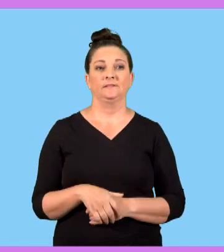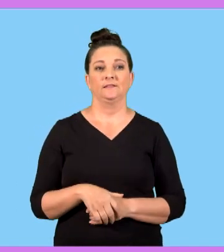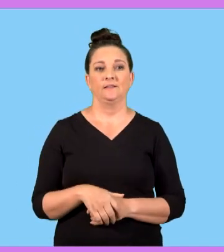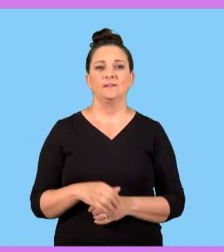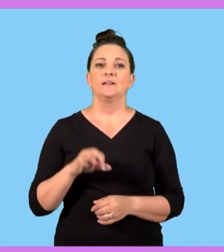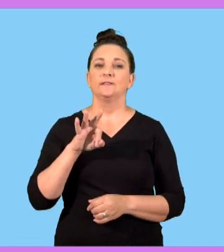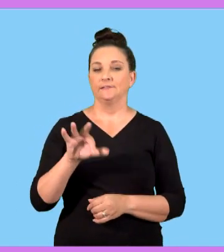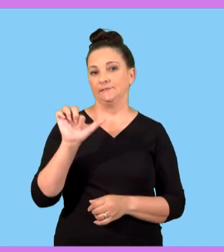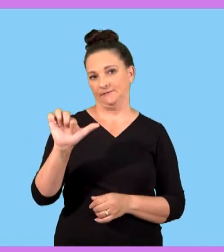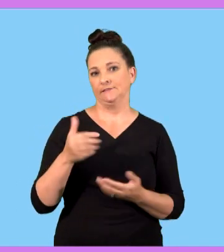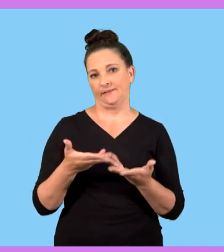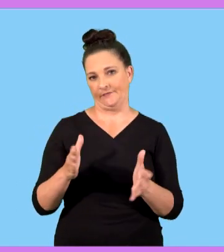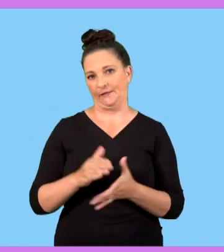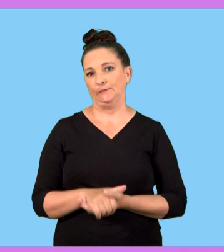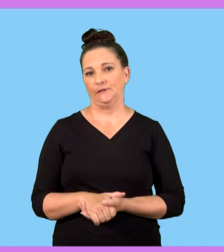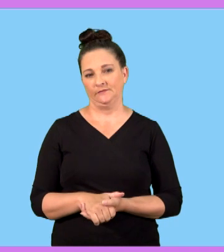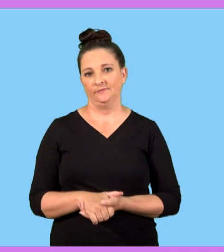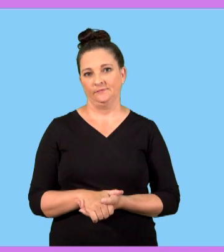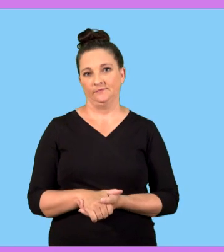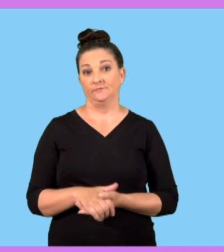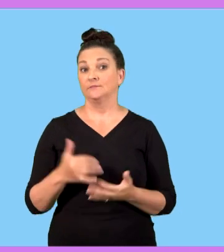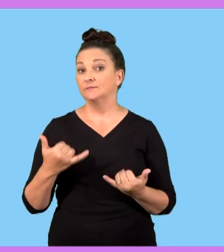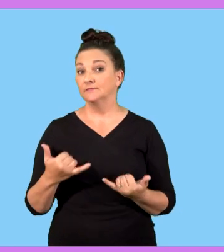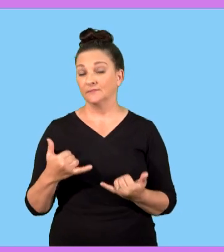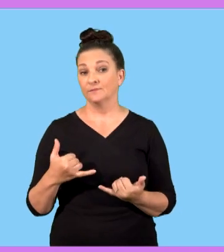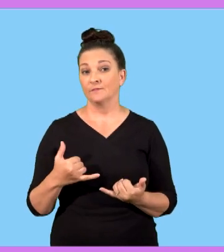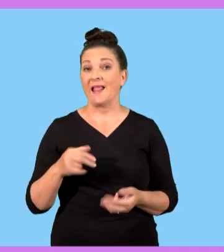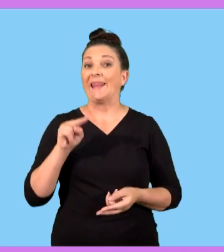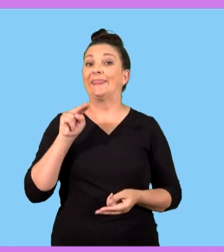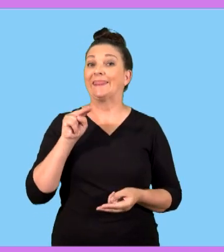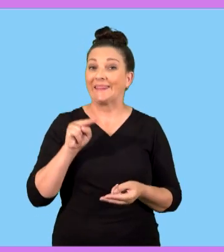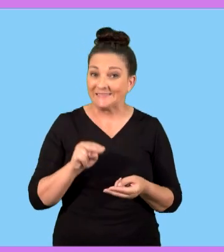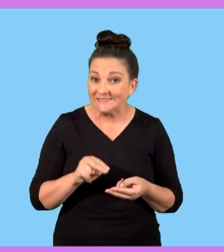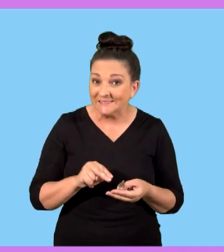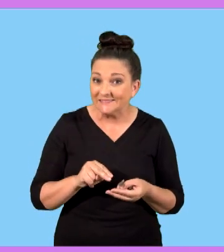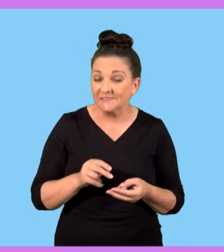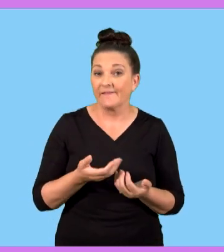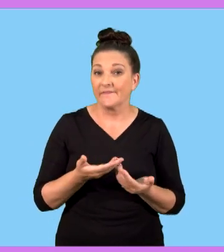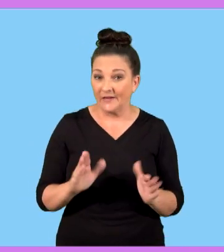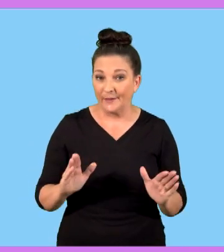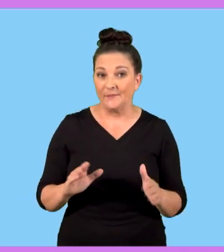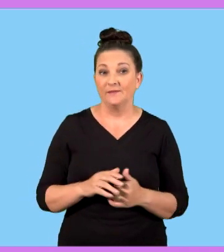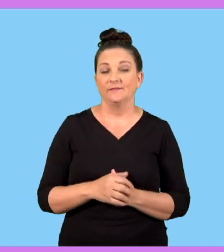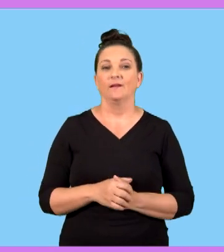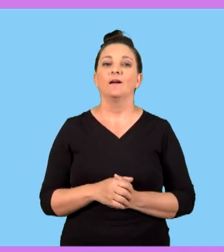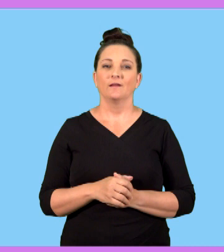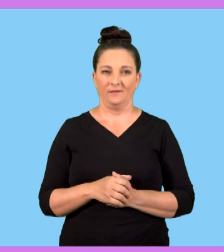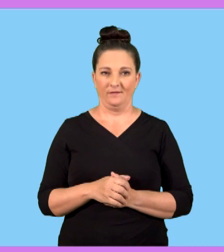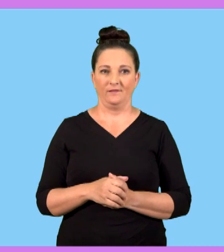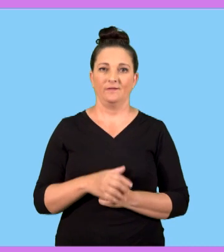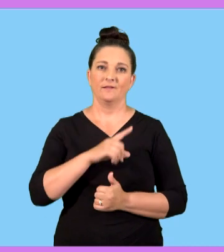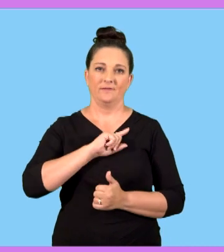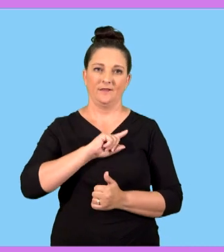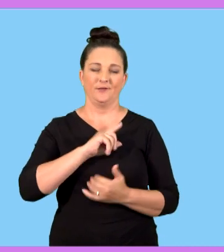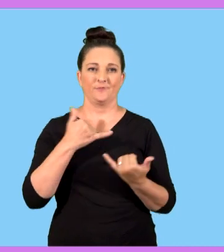So here I have 36 available seats. So the question says decide with the least number of available seats. So